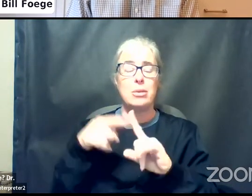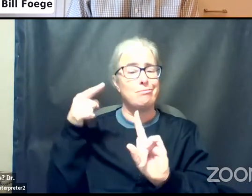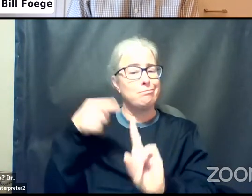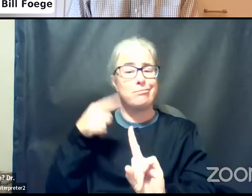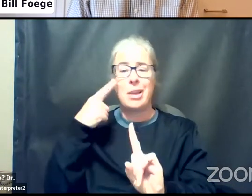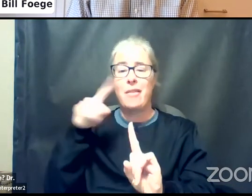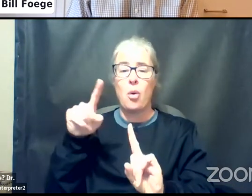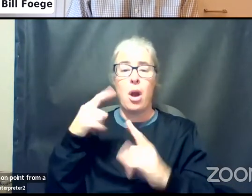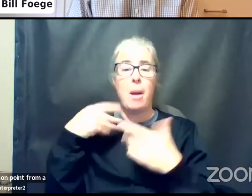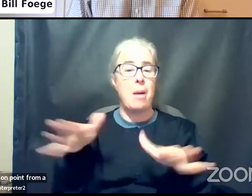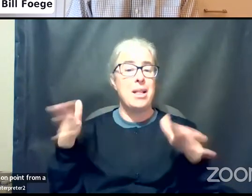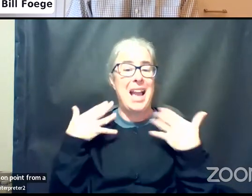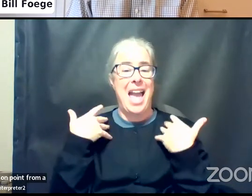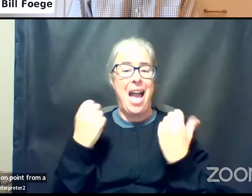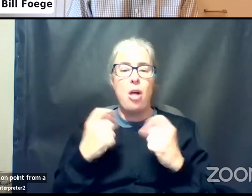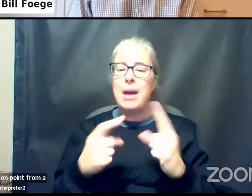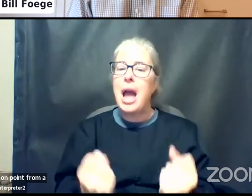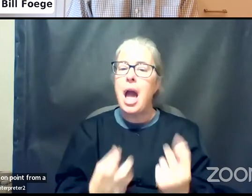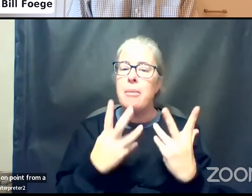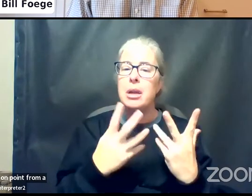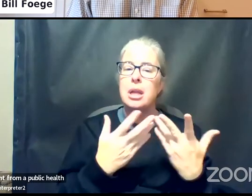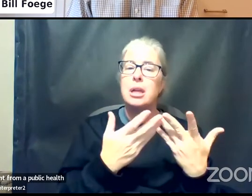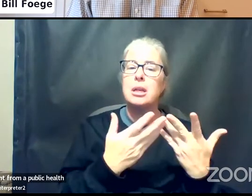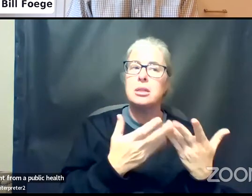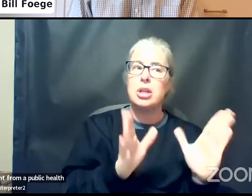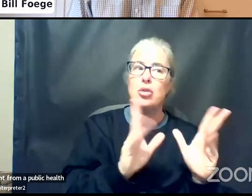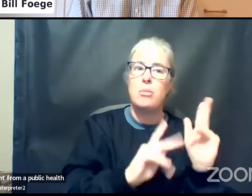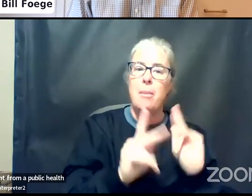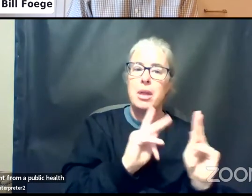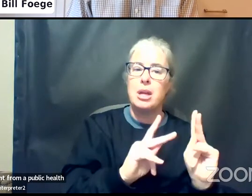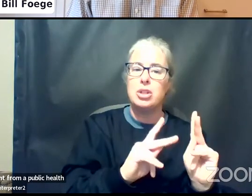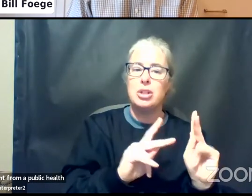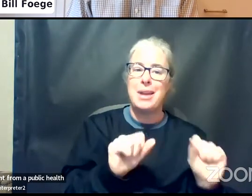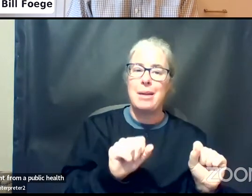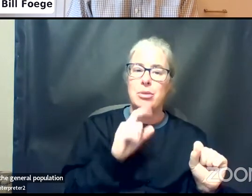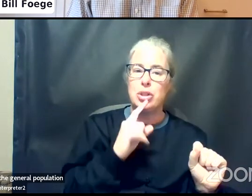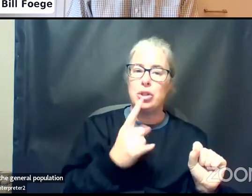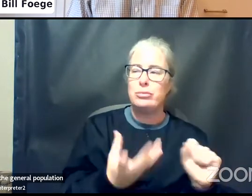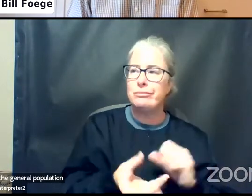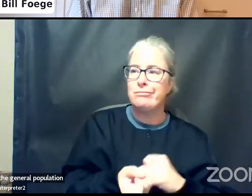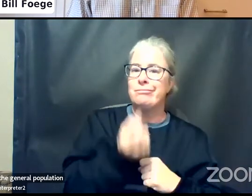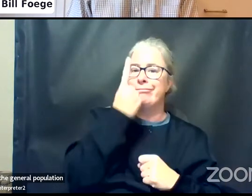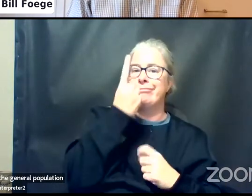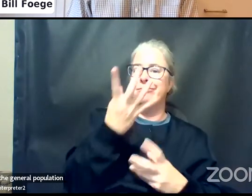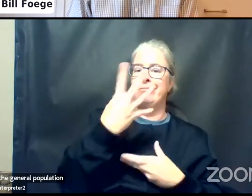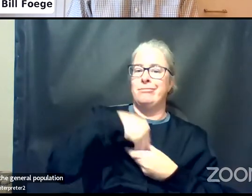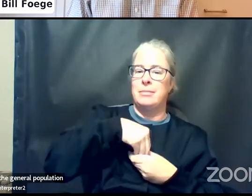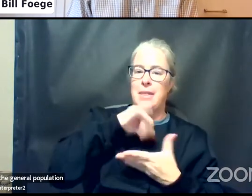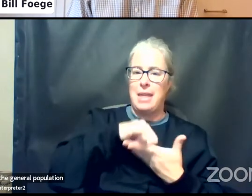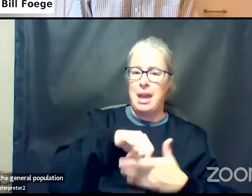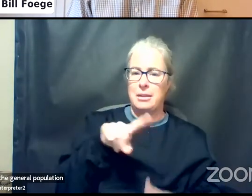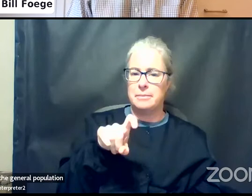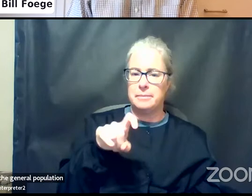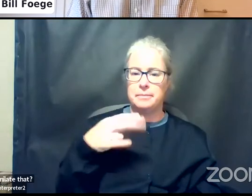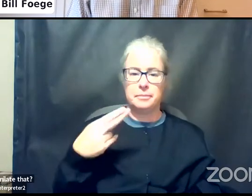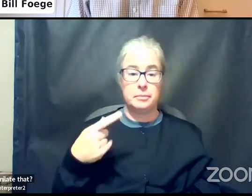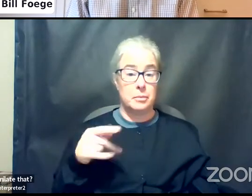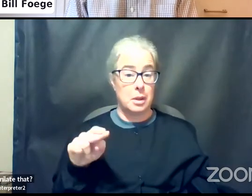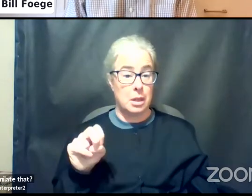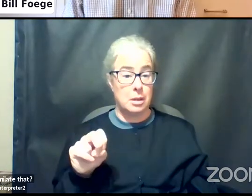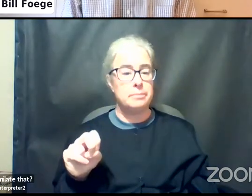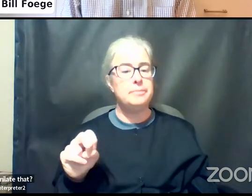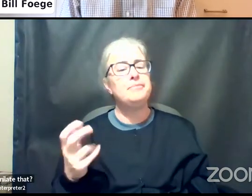health point of view but how many in the general population would be able to assimilate that uh Helene